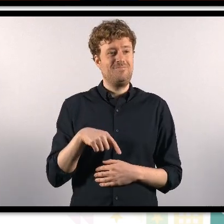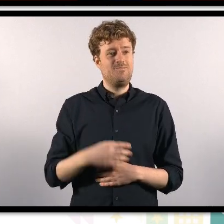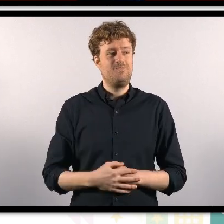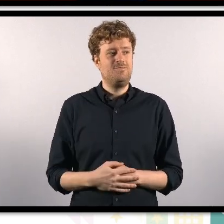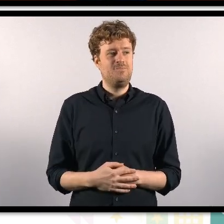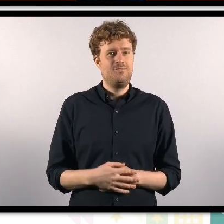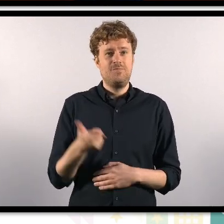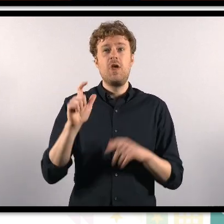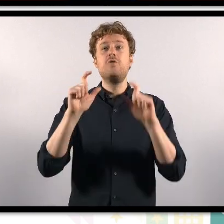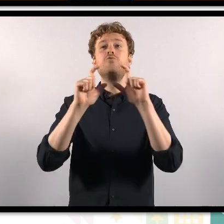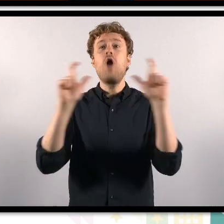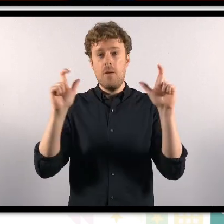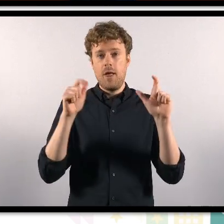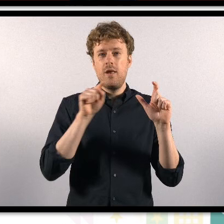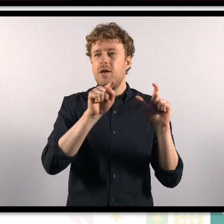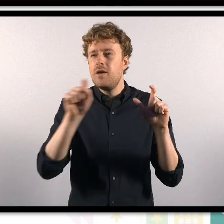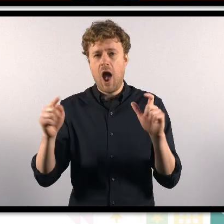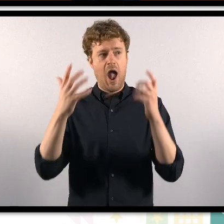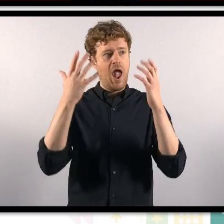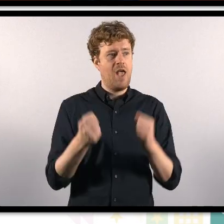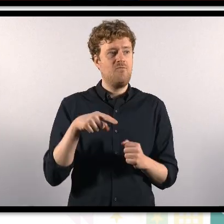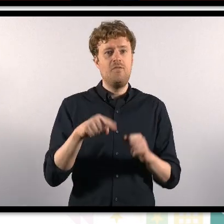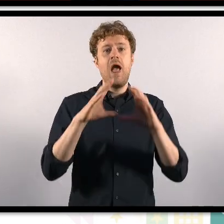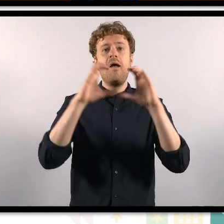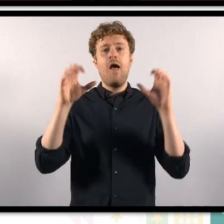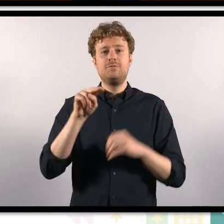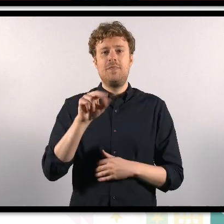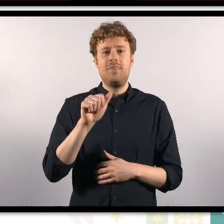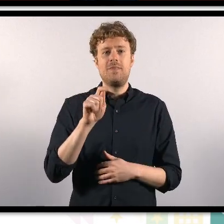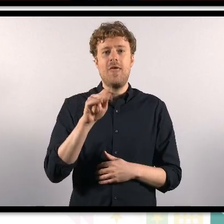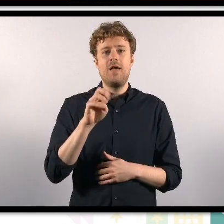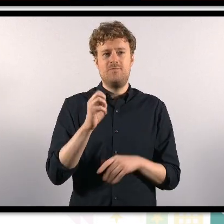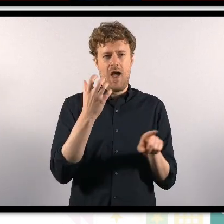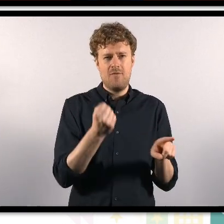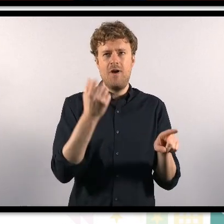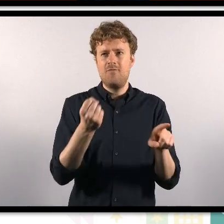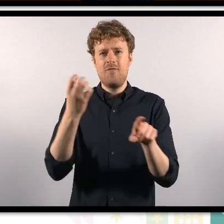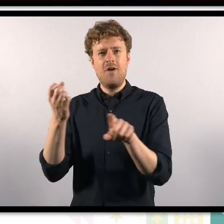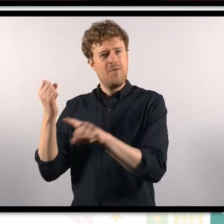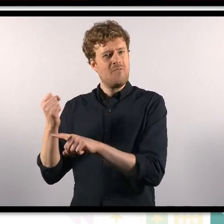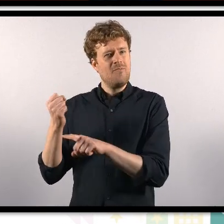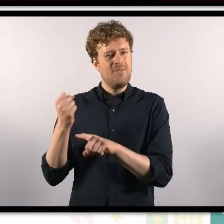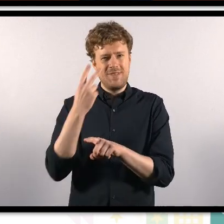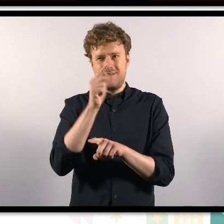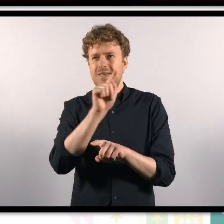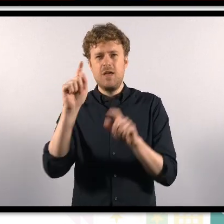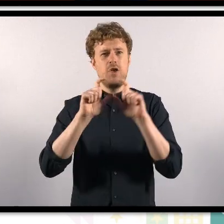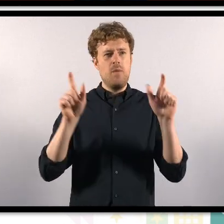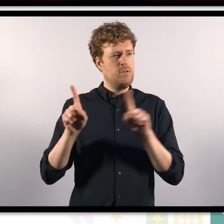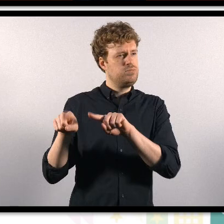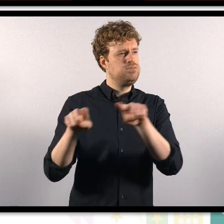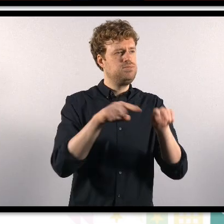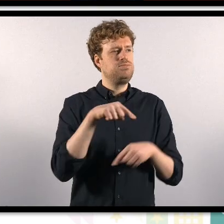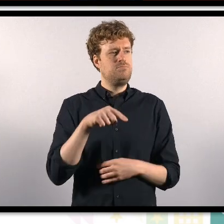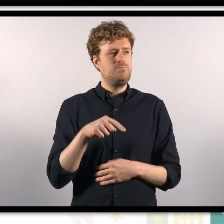facto standard around portability and versatility, and it is clearly the key to solving the interoperability challenges